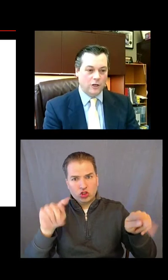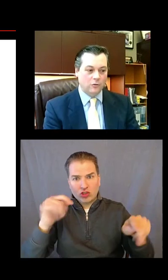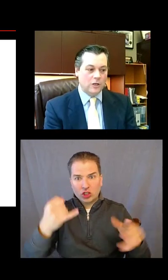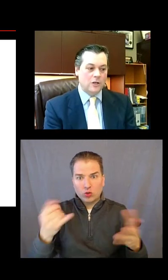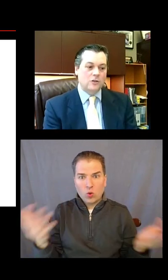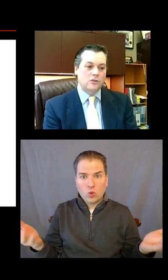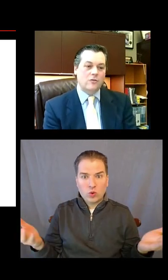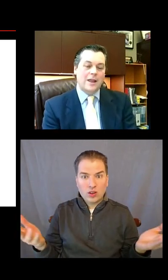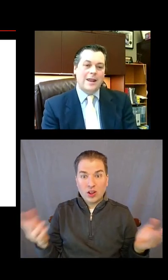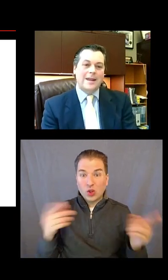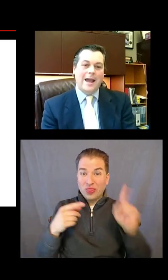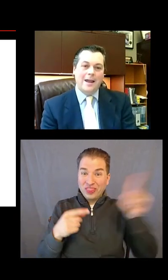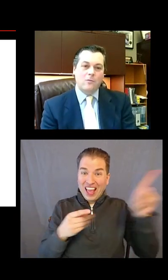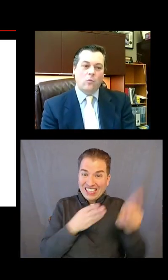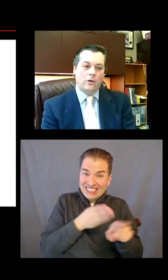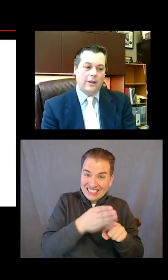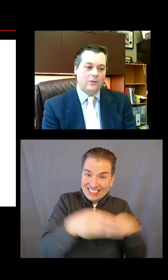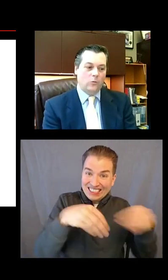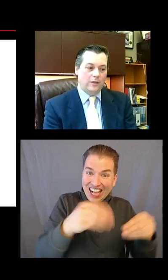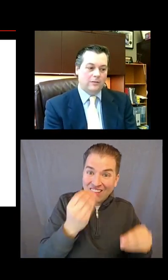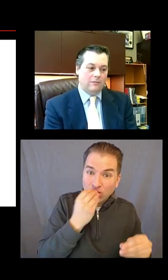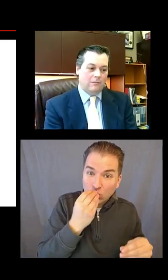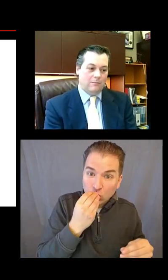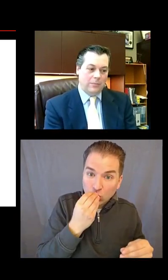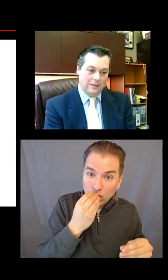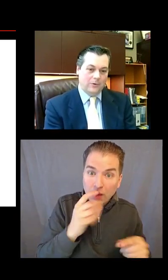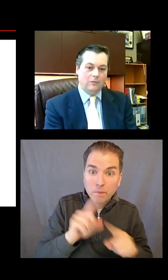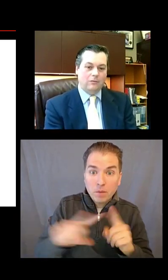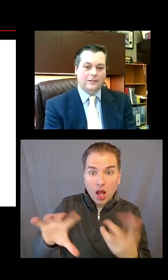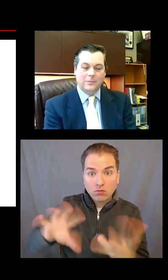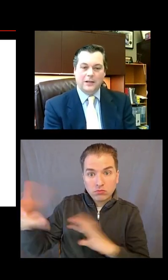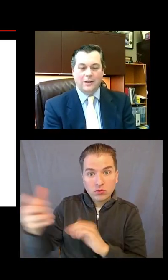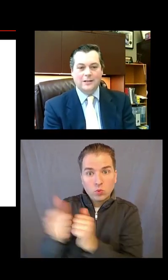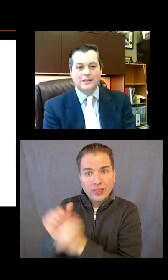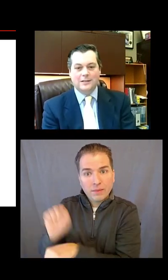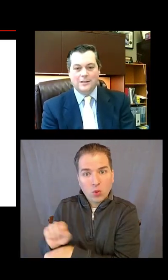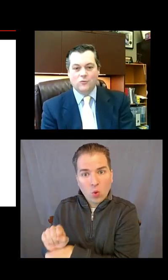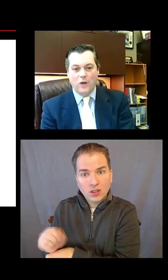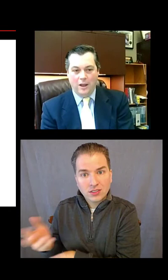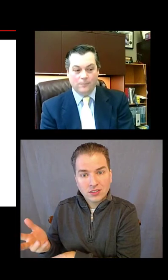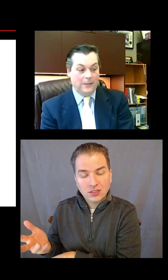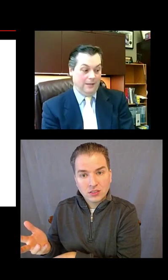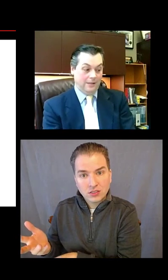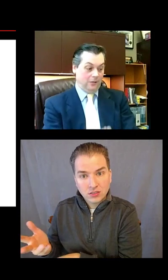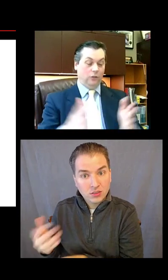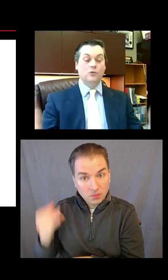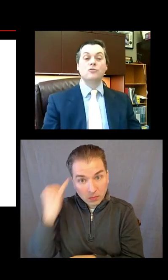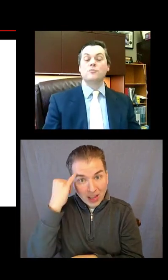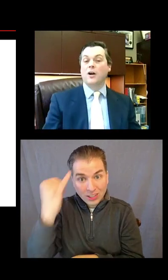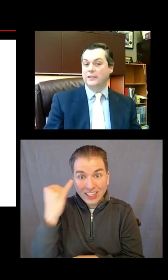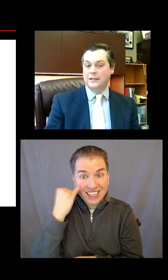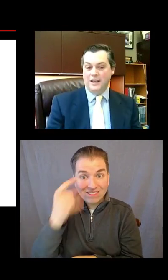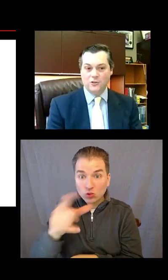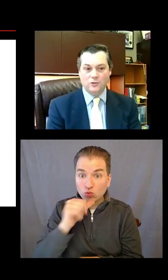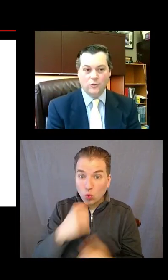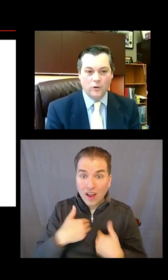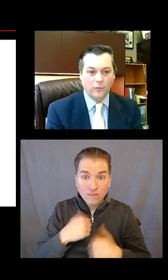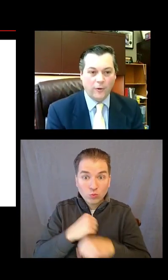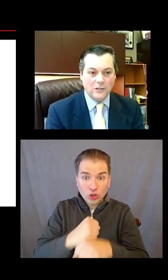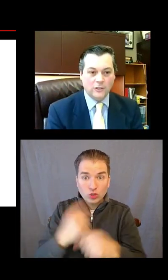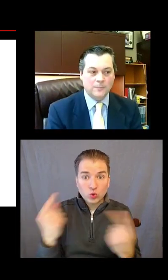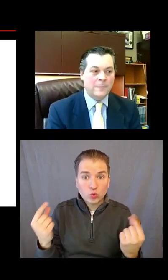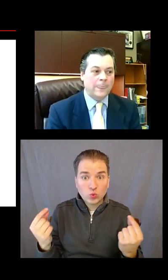Trader Joe's. So not working with people experienced in this realm, and that's a huge